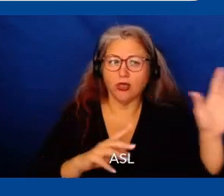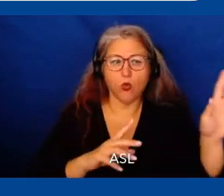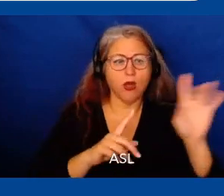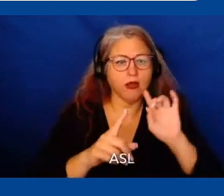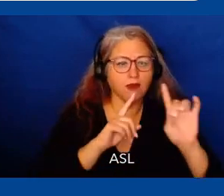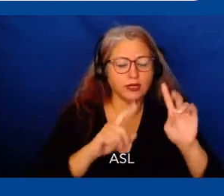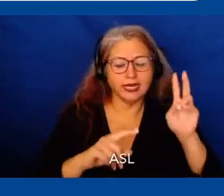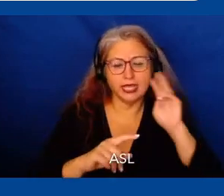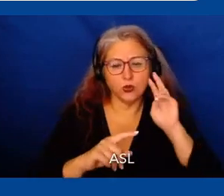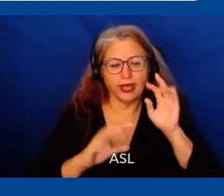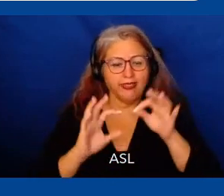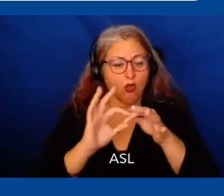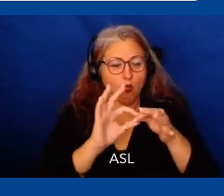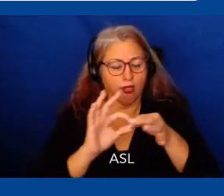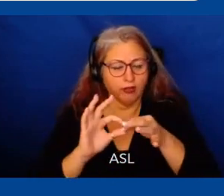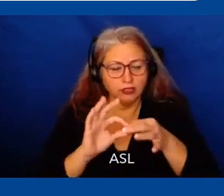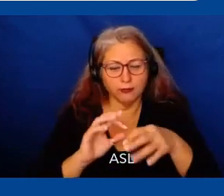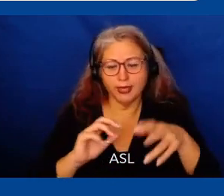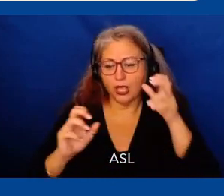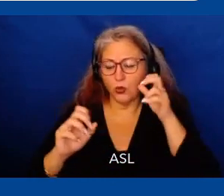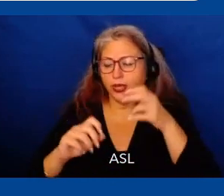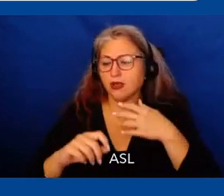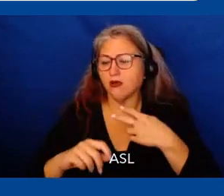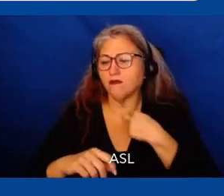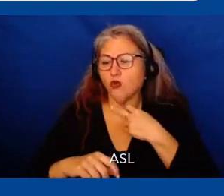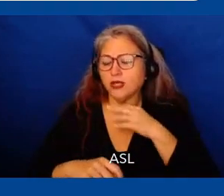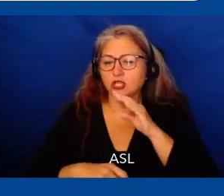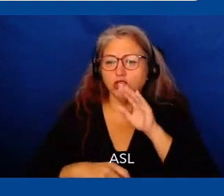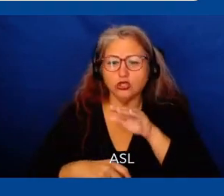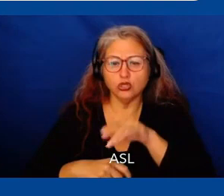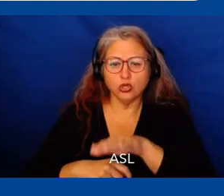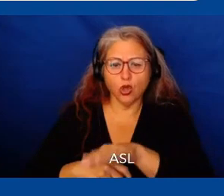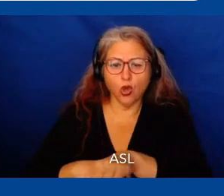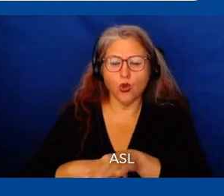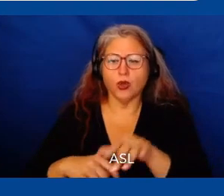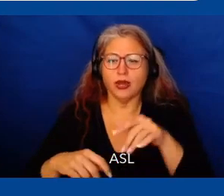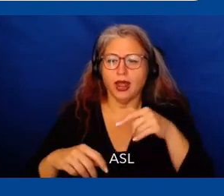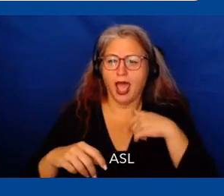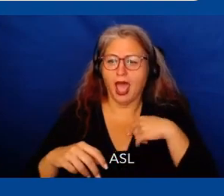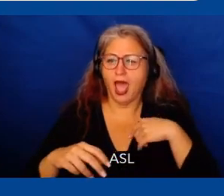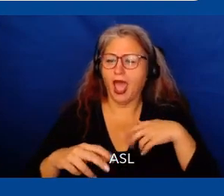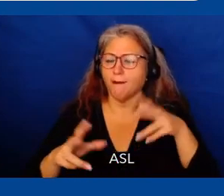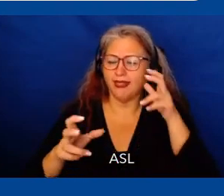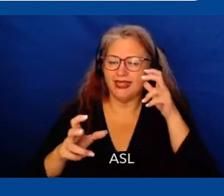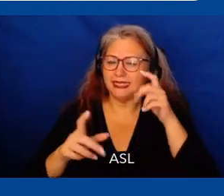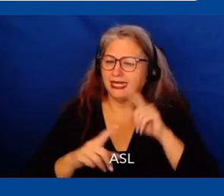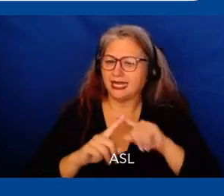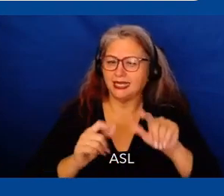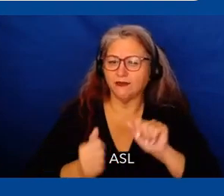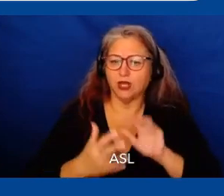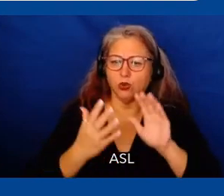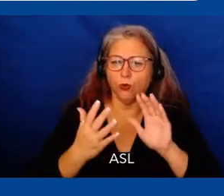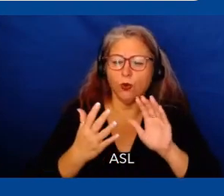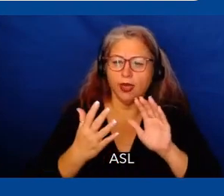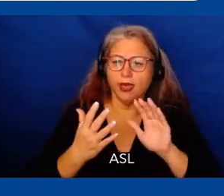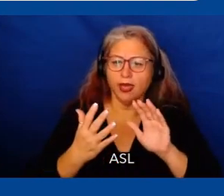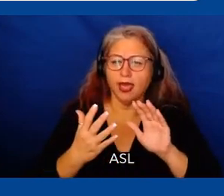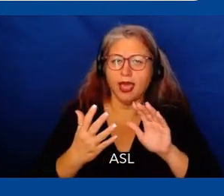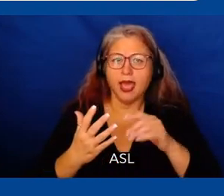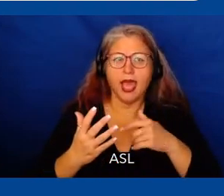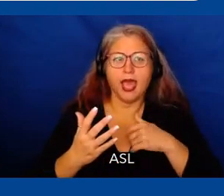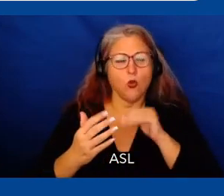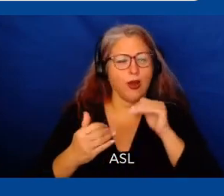hearing relationality, hearing tone of voice, all of that stuff, I'm listening much differently, and without kind of some